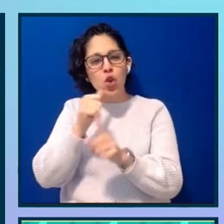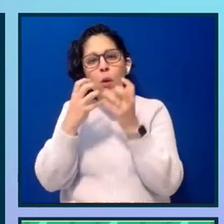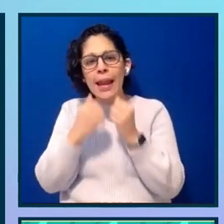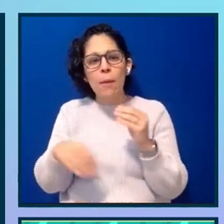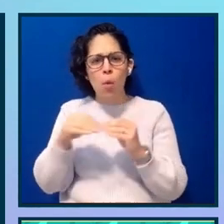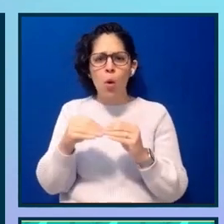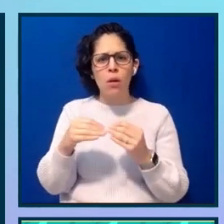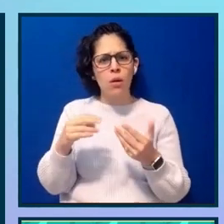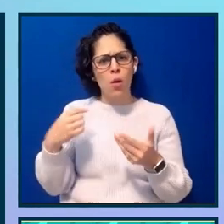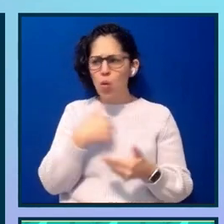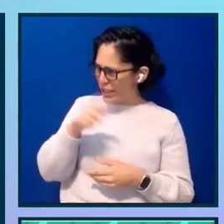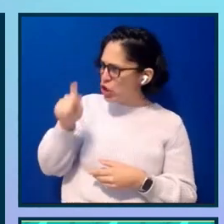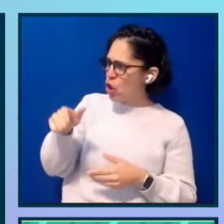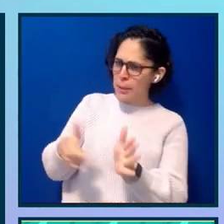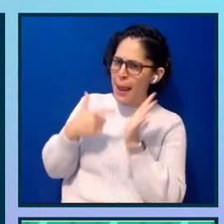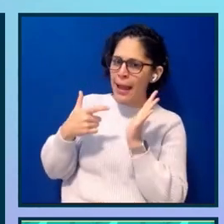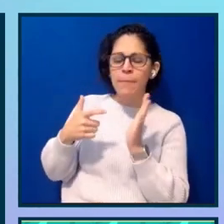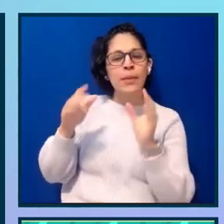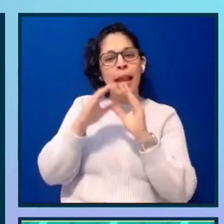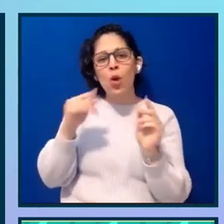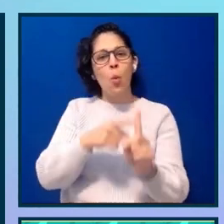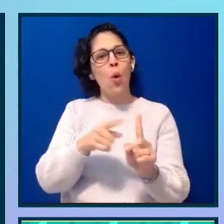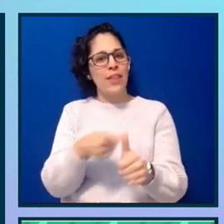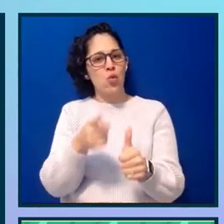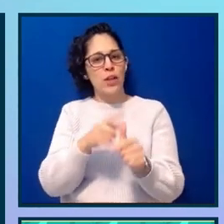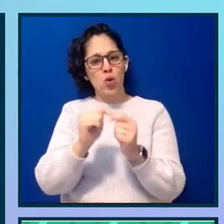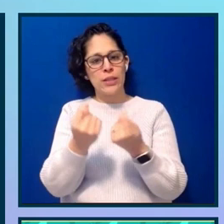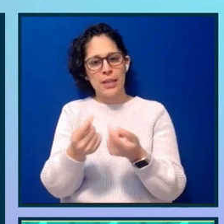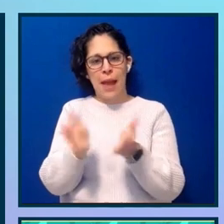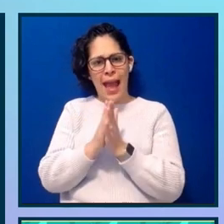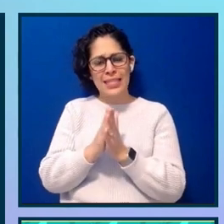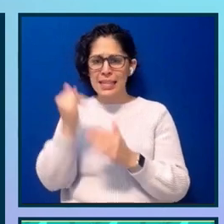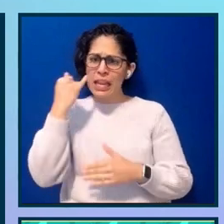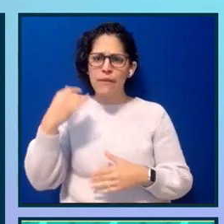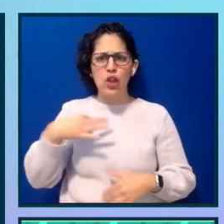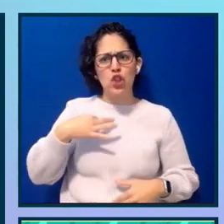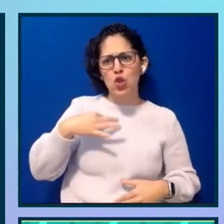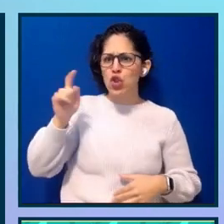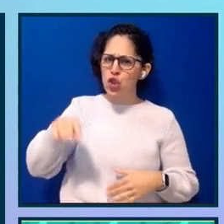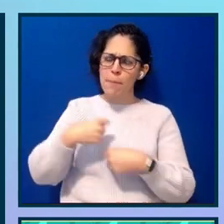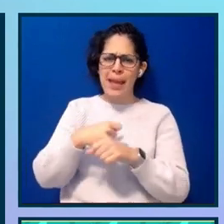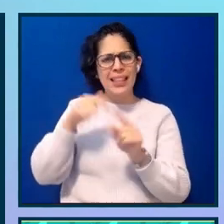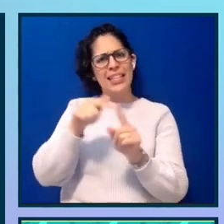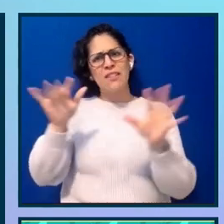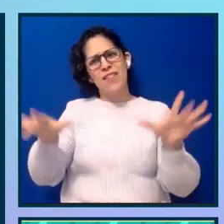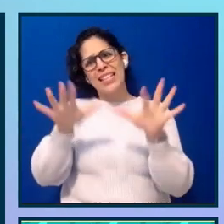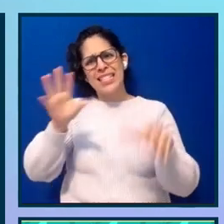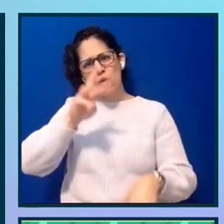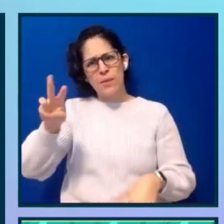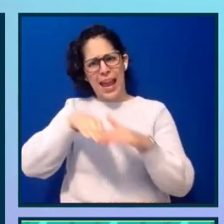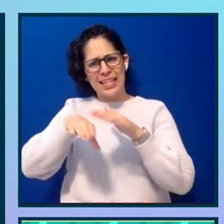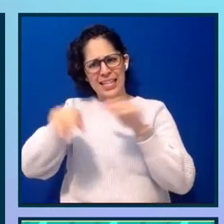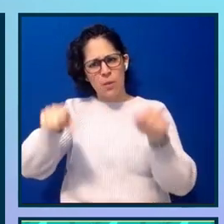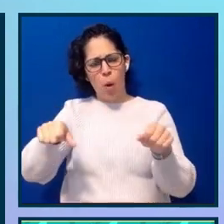should. At no point did the original team ask the suits if they could make this fancy website accessible. Accessibility isn't a